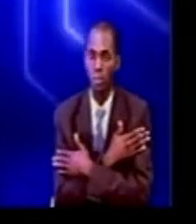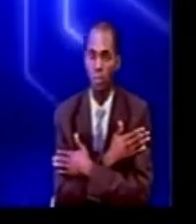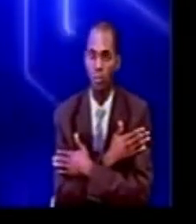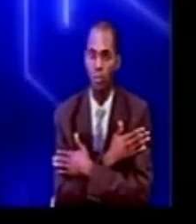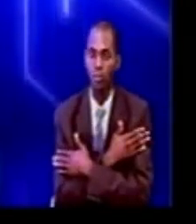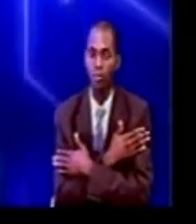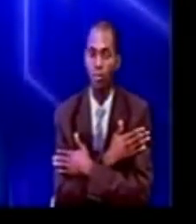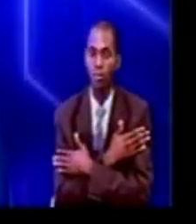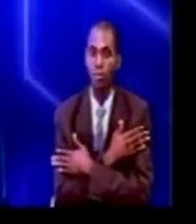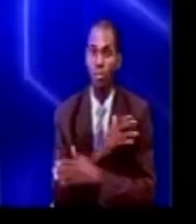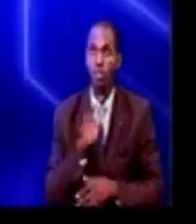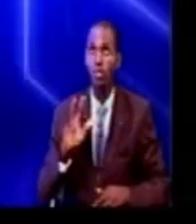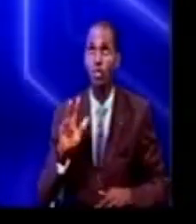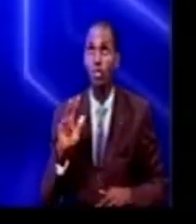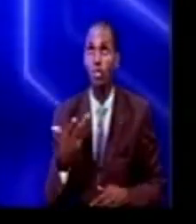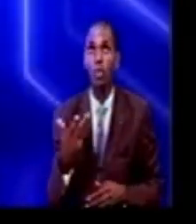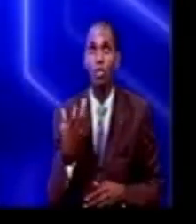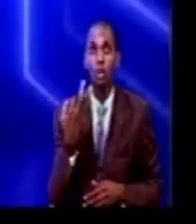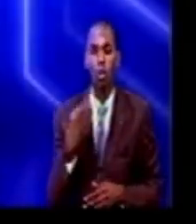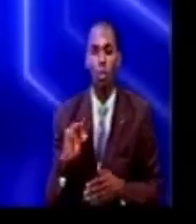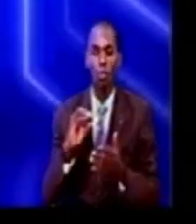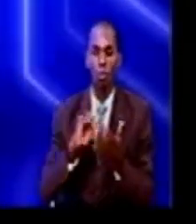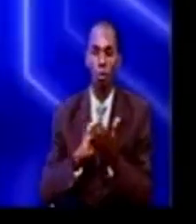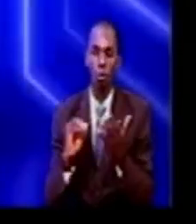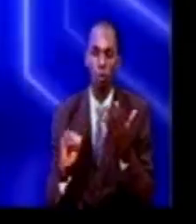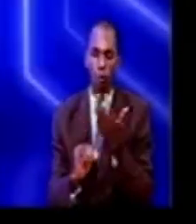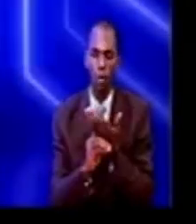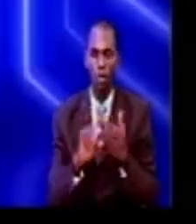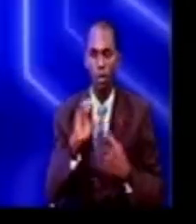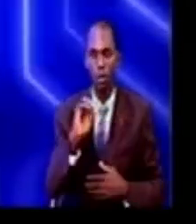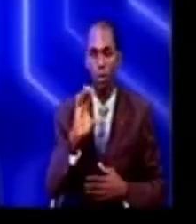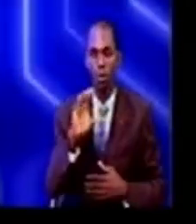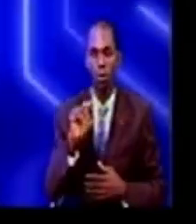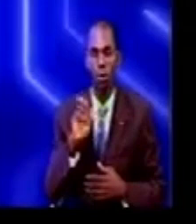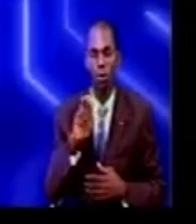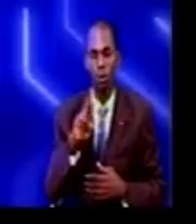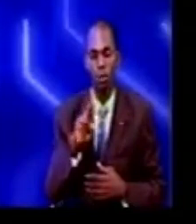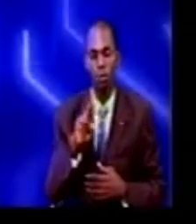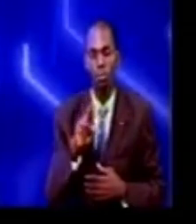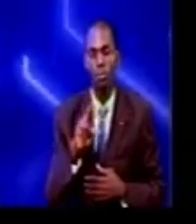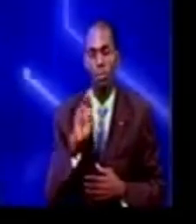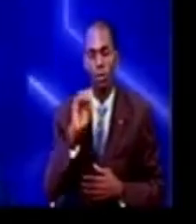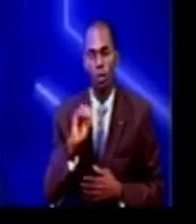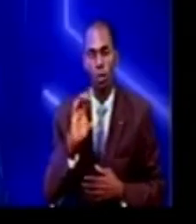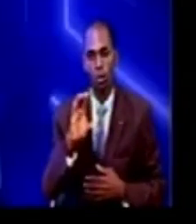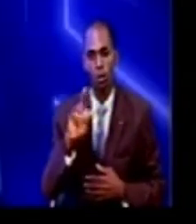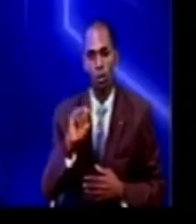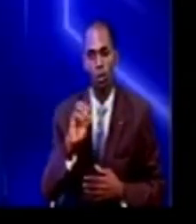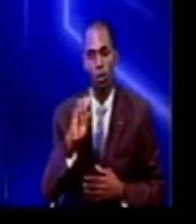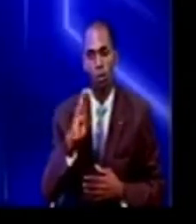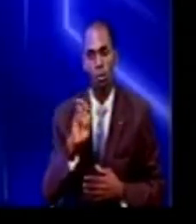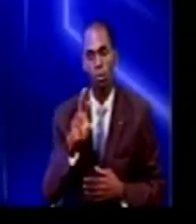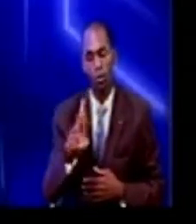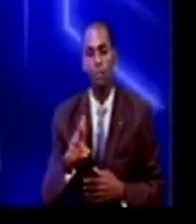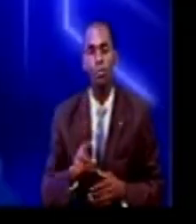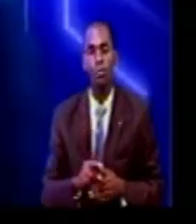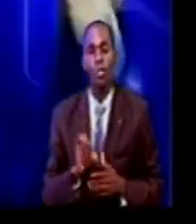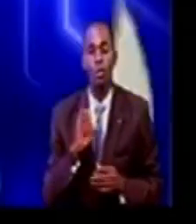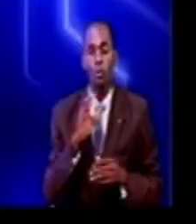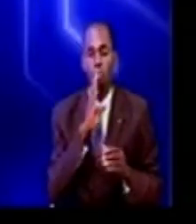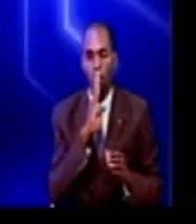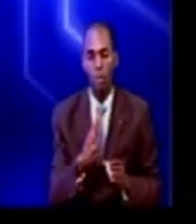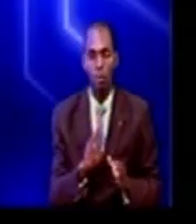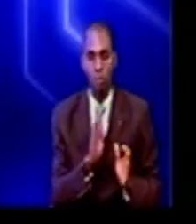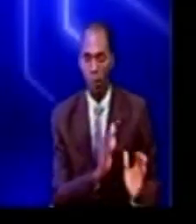of September to Sunday, 3rd of October. Begin to make preparation. Begin to